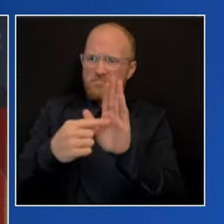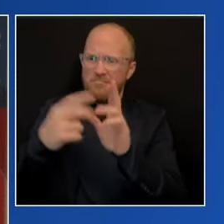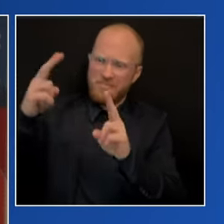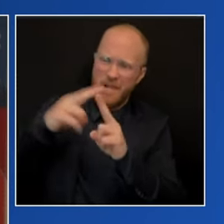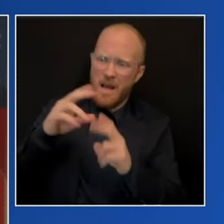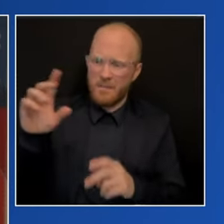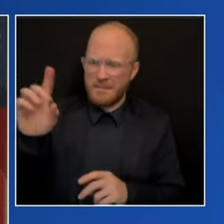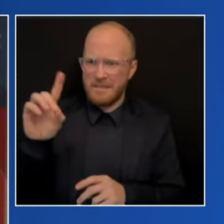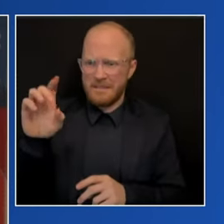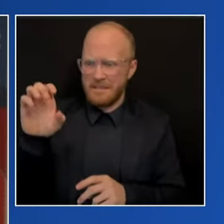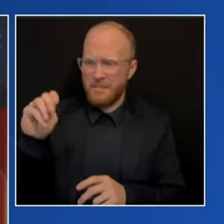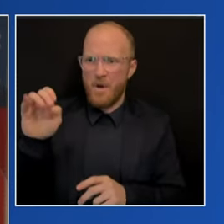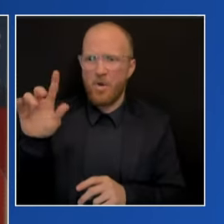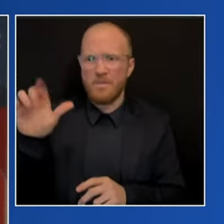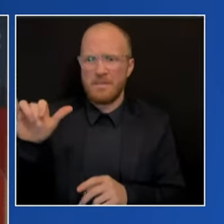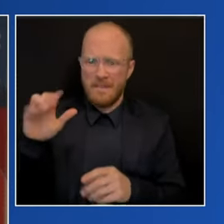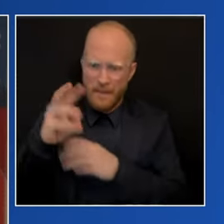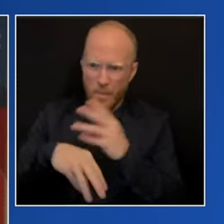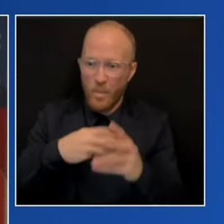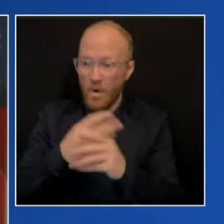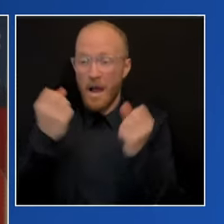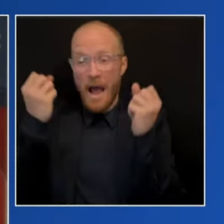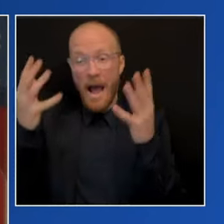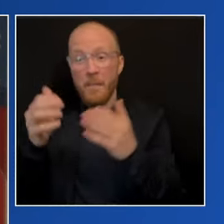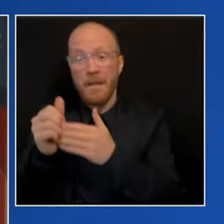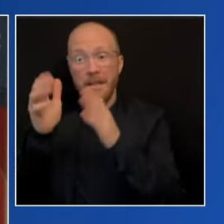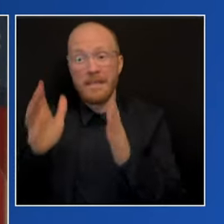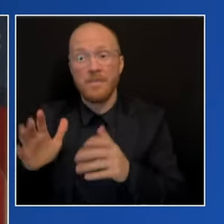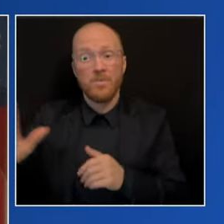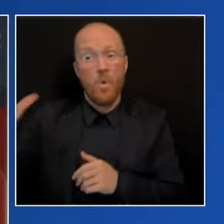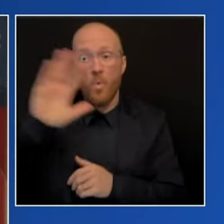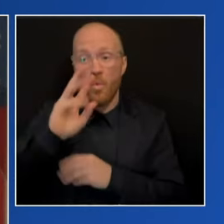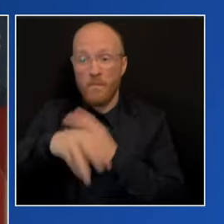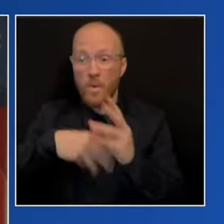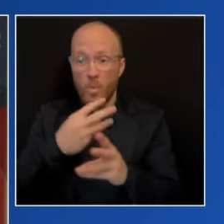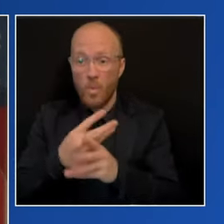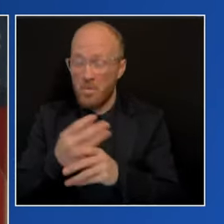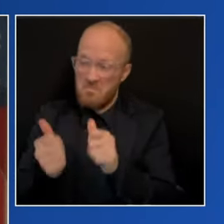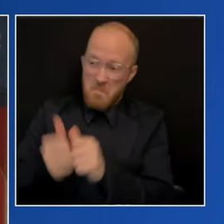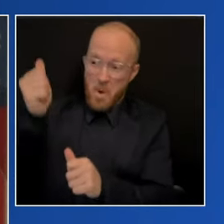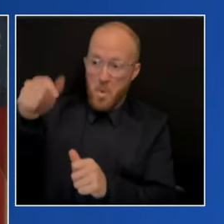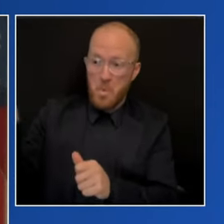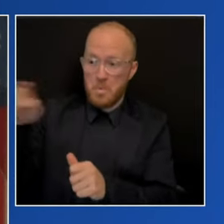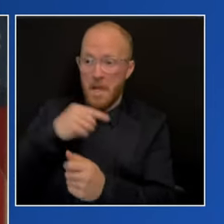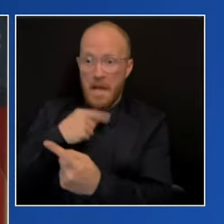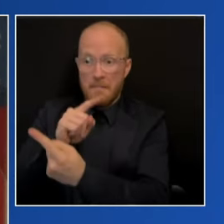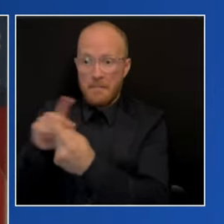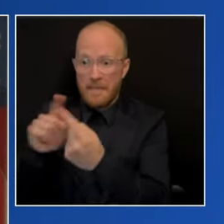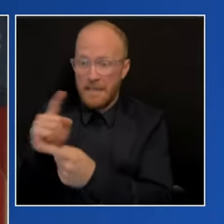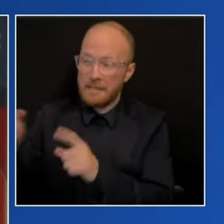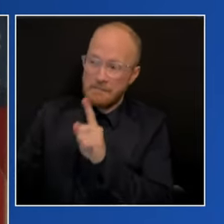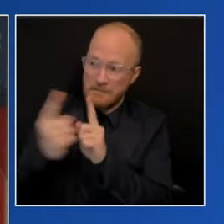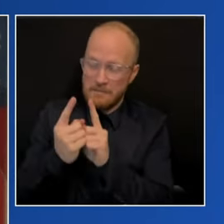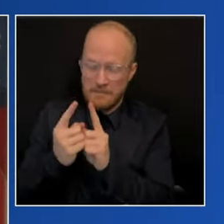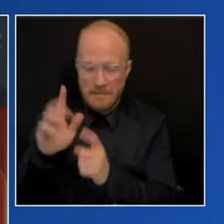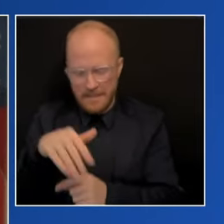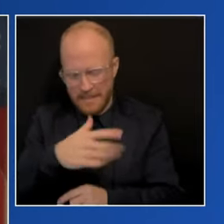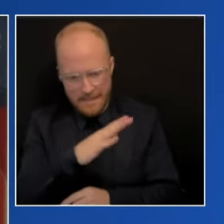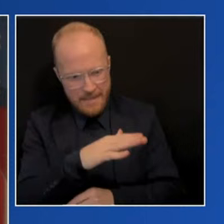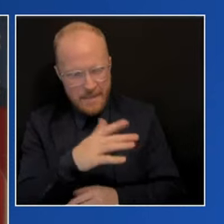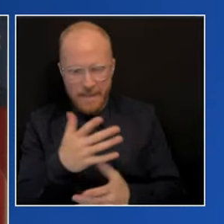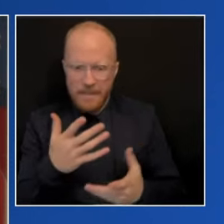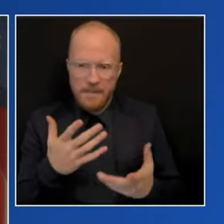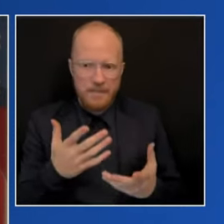how many world leaders, and I know all of them, virtually all of them, grab my arm in private and say, he can't